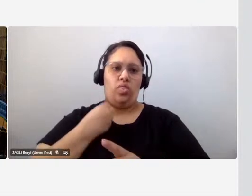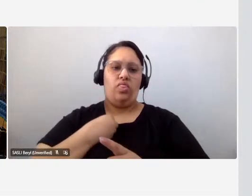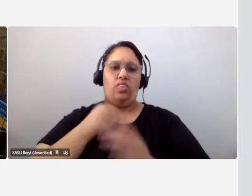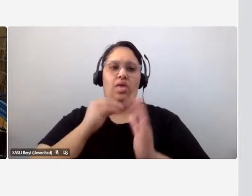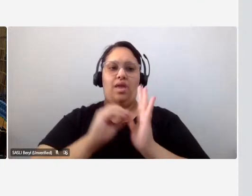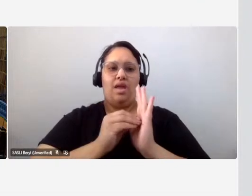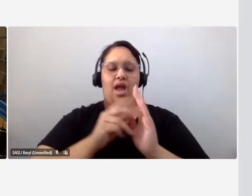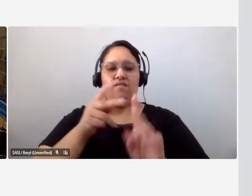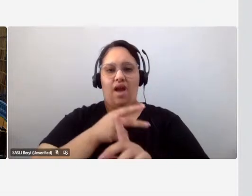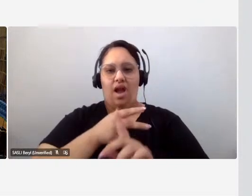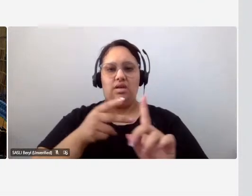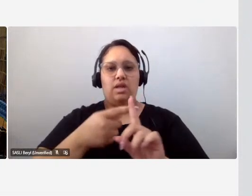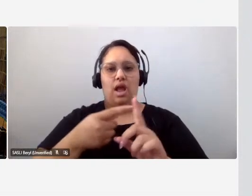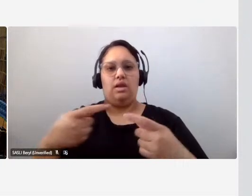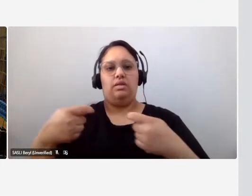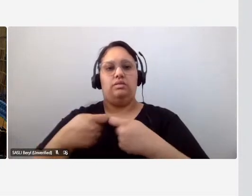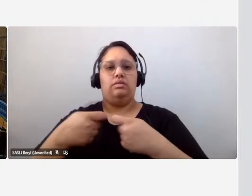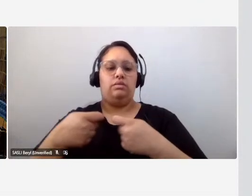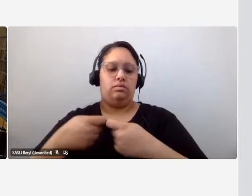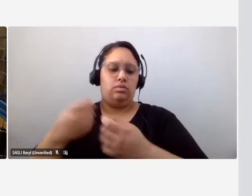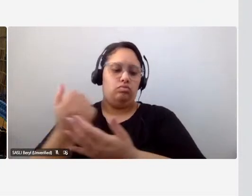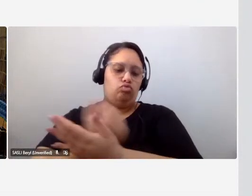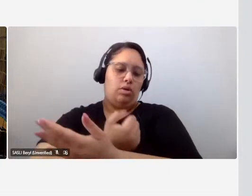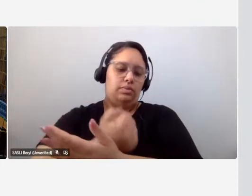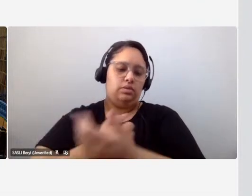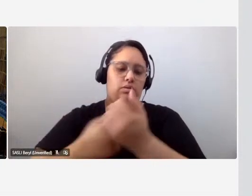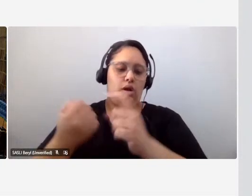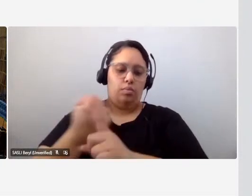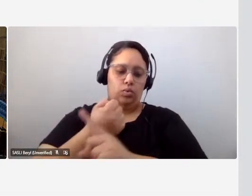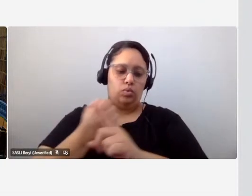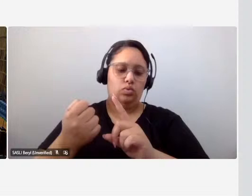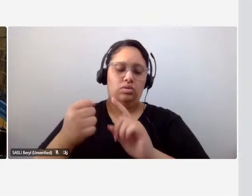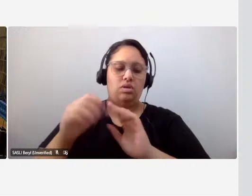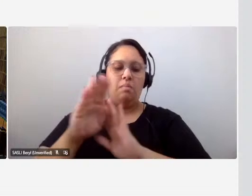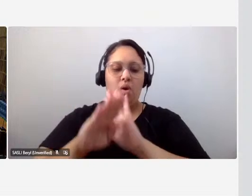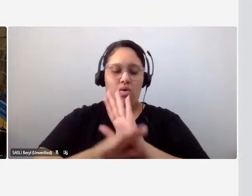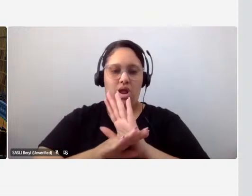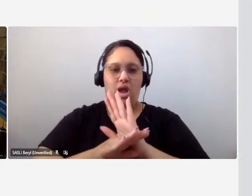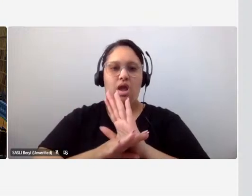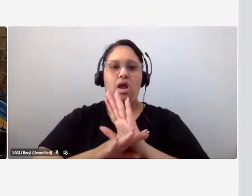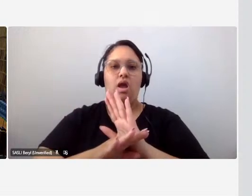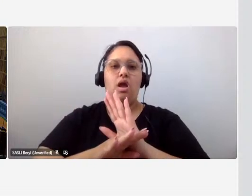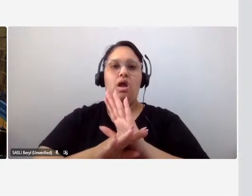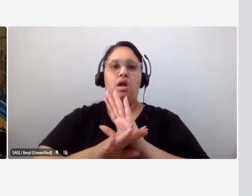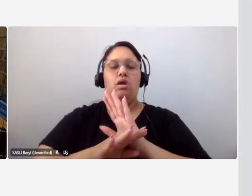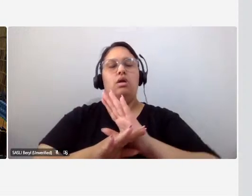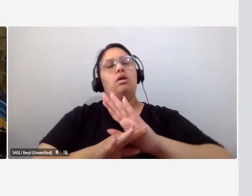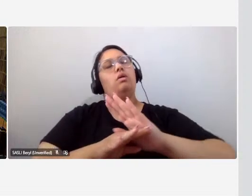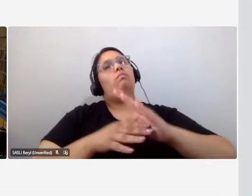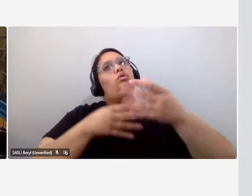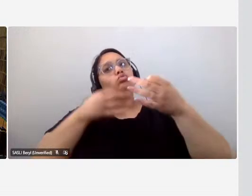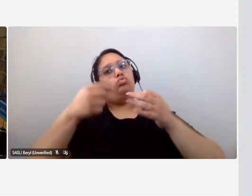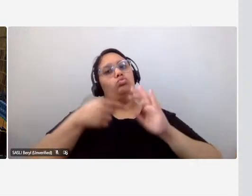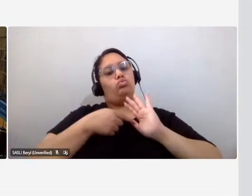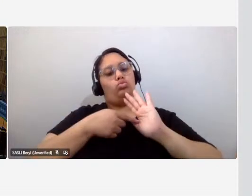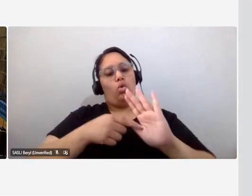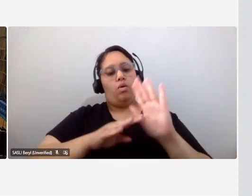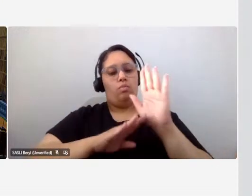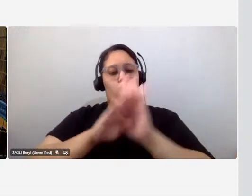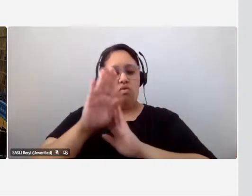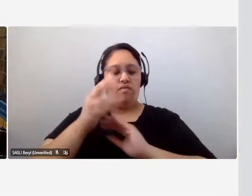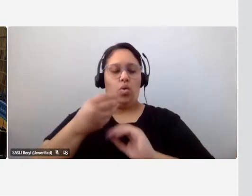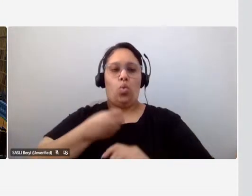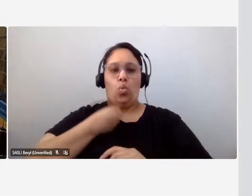violence, and substance abuse. Our program does illustrate that there's improvement in